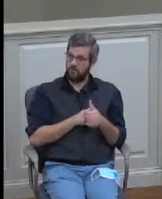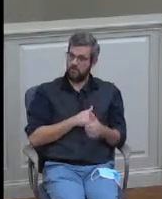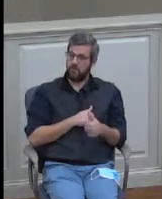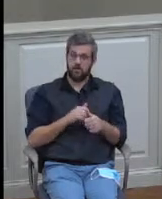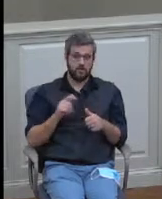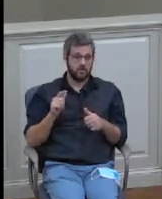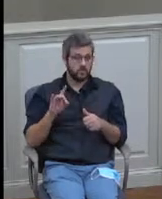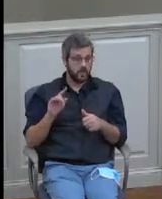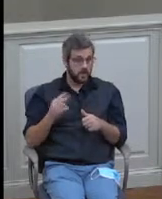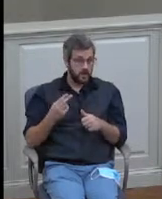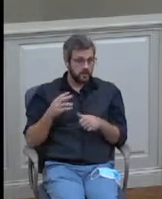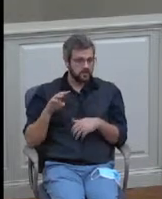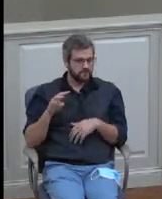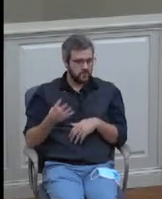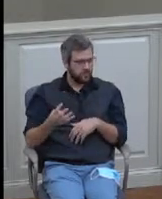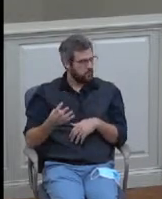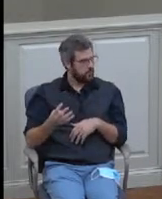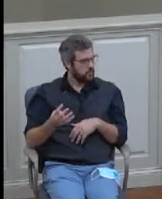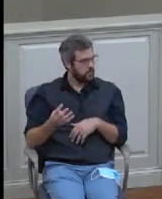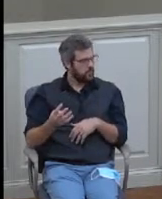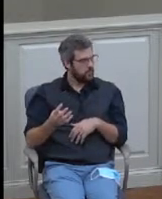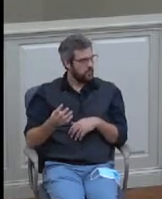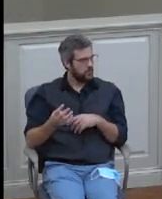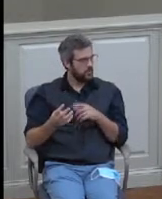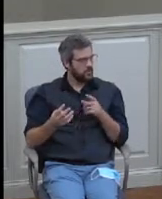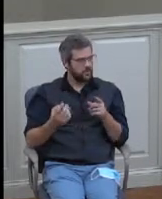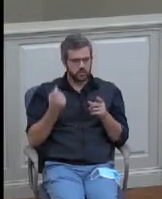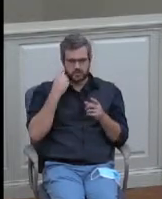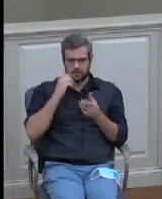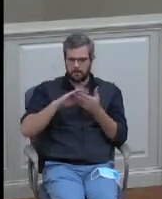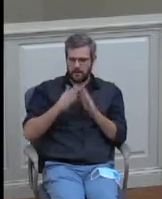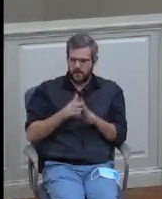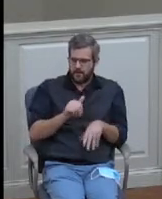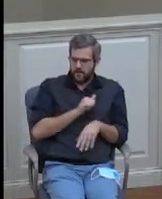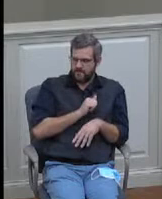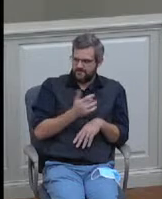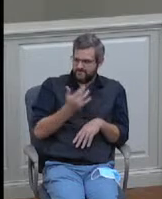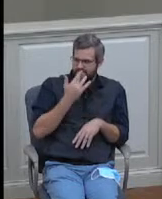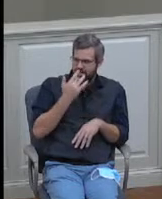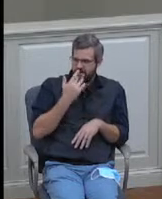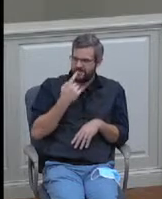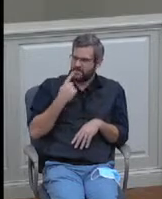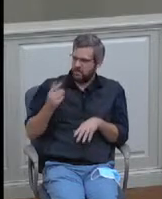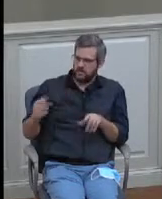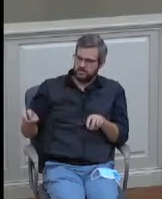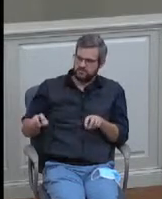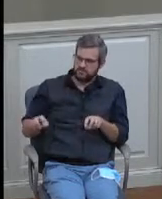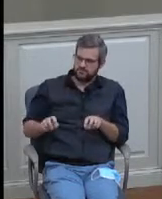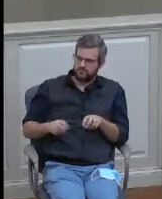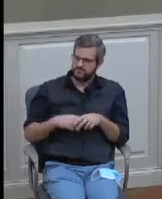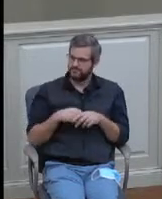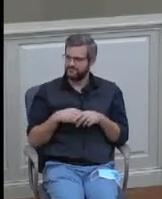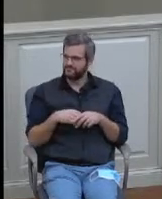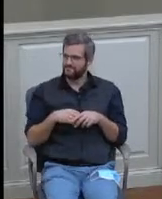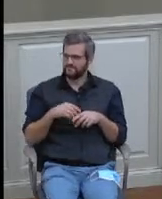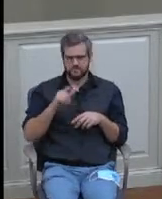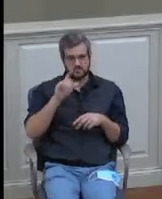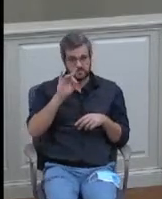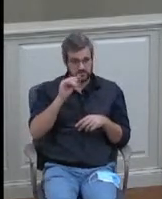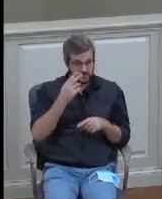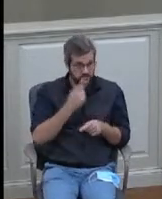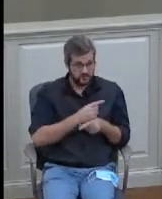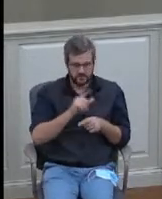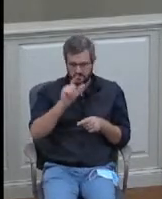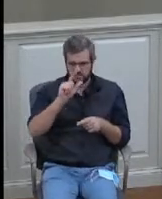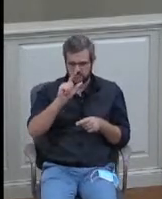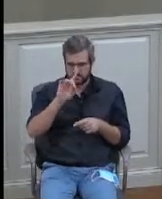28th or the 4th? You just became Commissioner Atkins' favorite new I commissioner. know why you come over close to me. Look at there, right? 28th, I think. Let's is- do the Well,